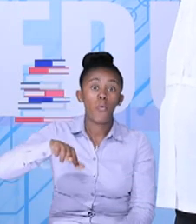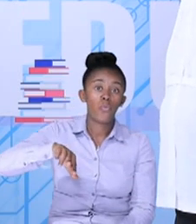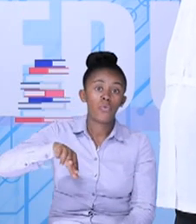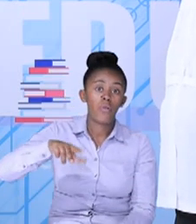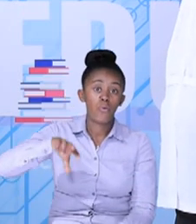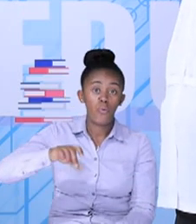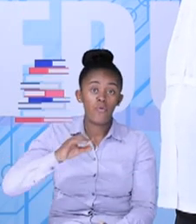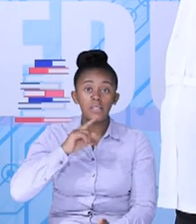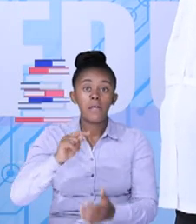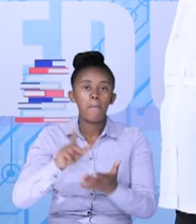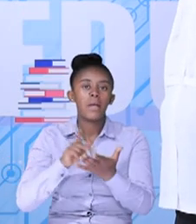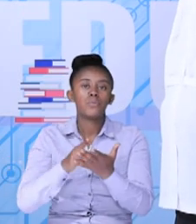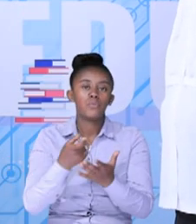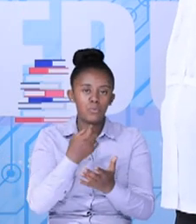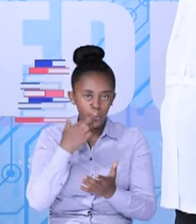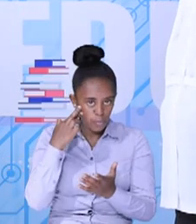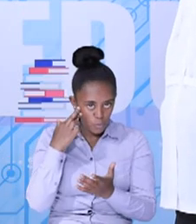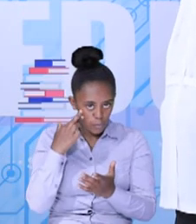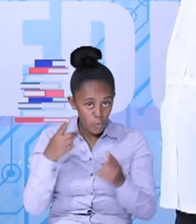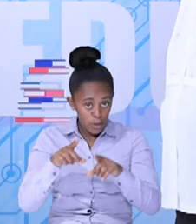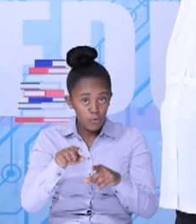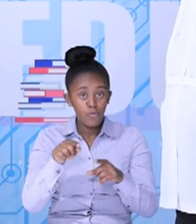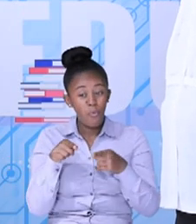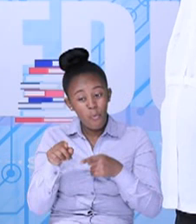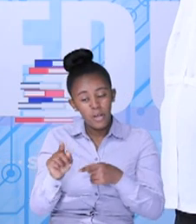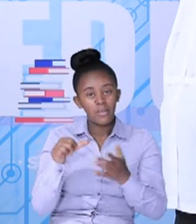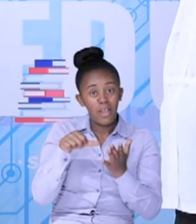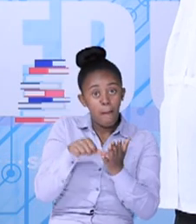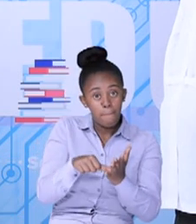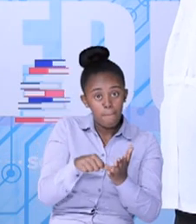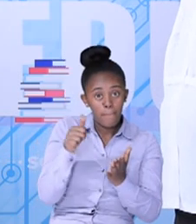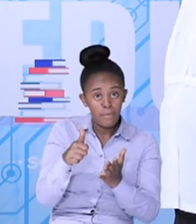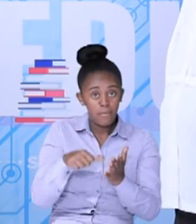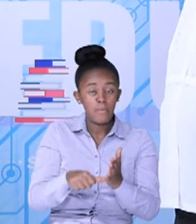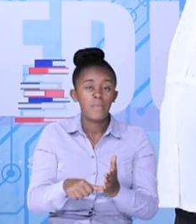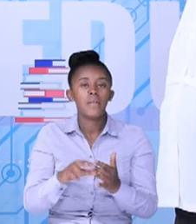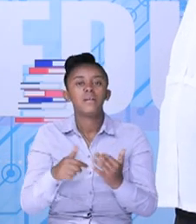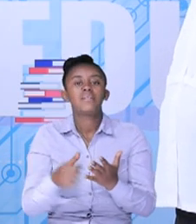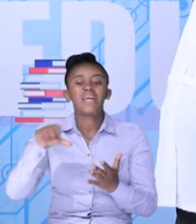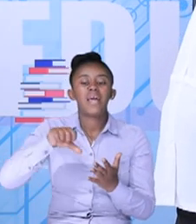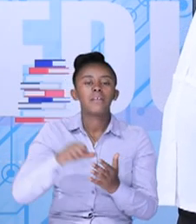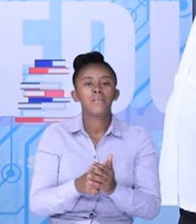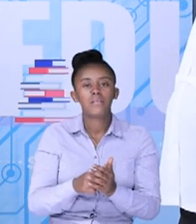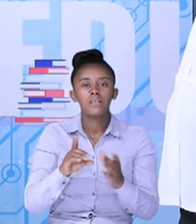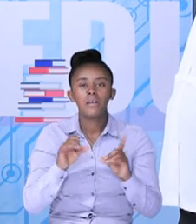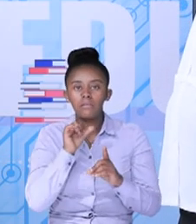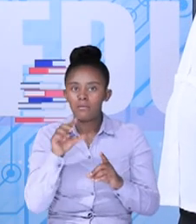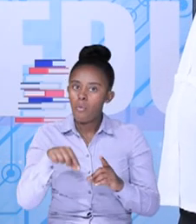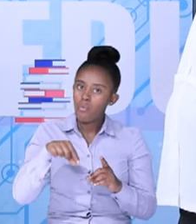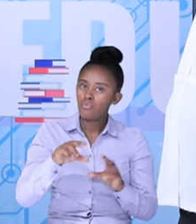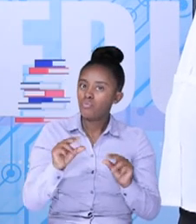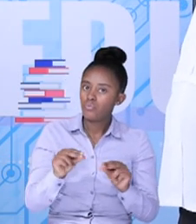of the page. So when you point your thumb, it's indicating downward, but it doesn't mean